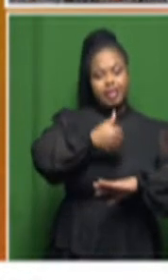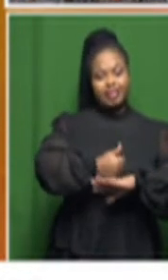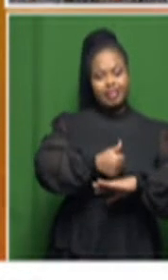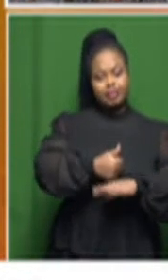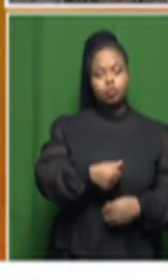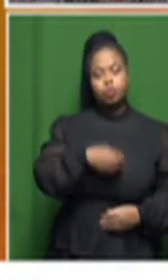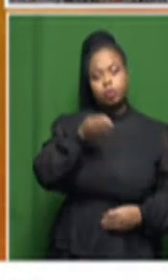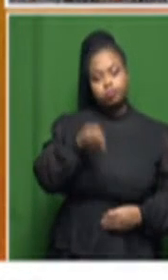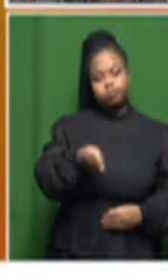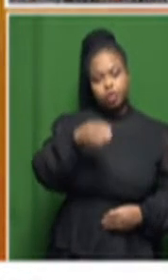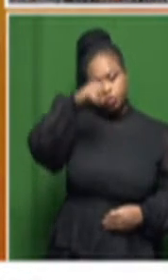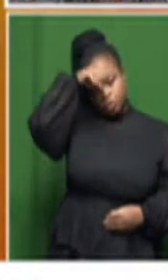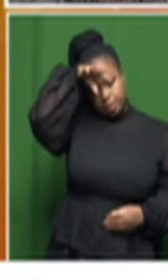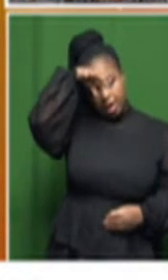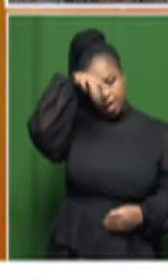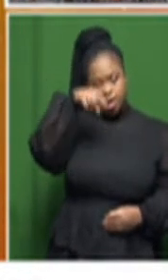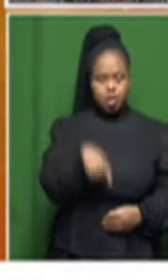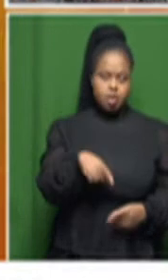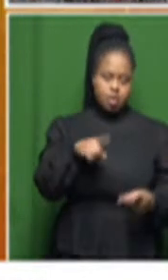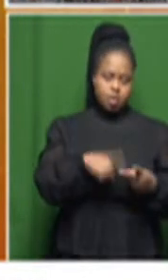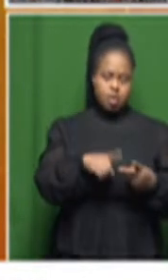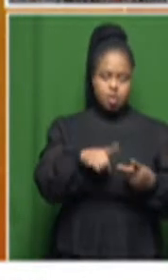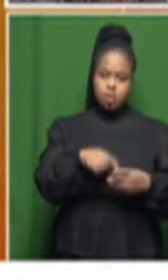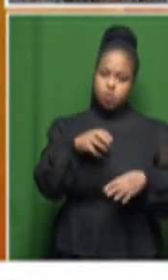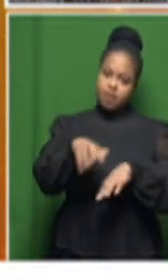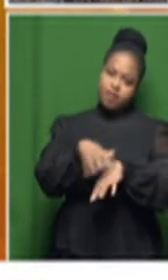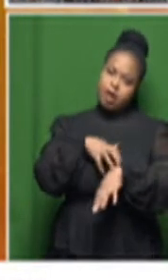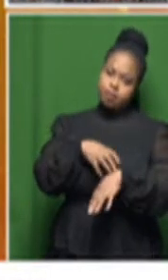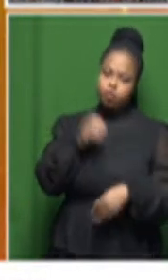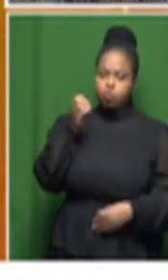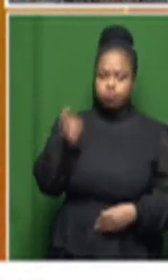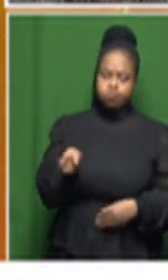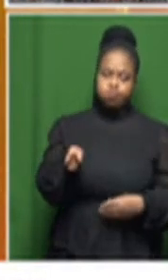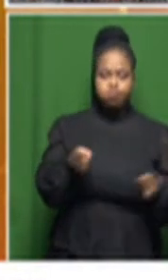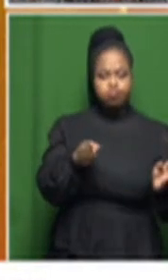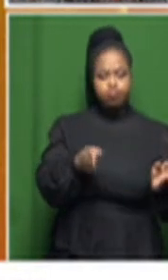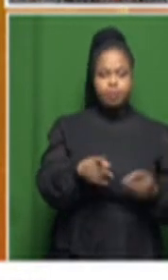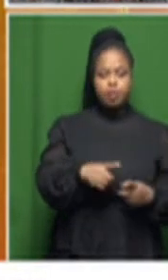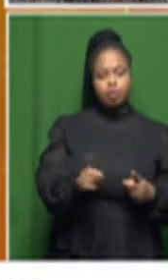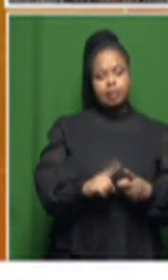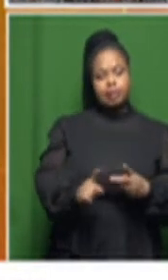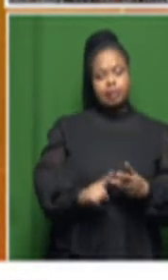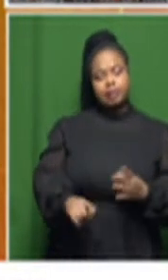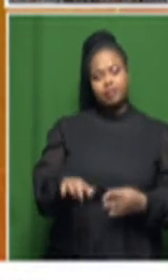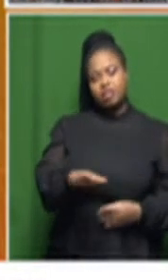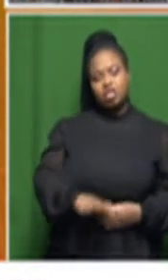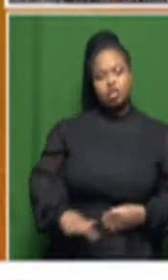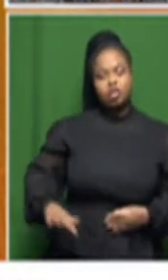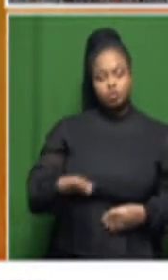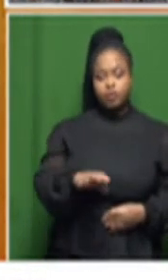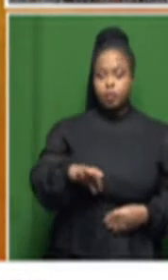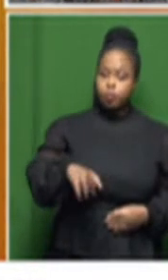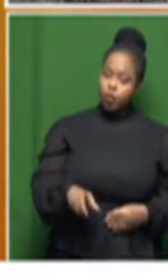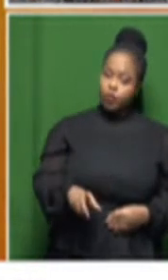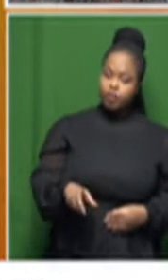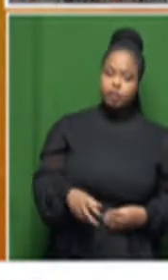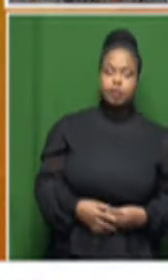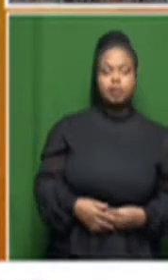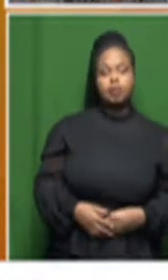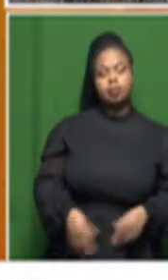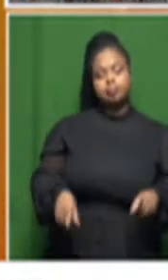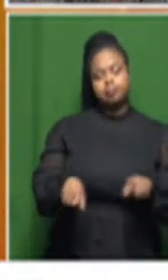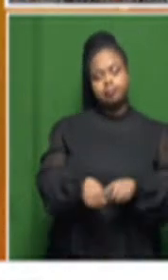to the mines. We've also gone to the farms across the province. We also reach out